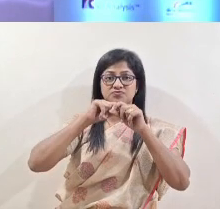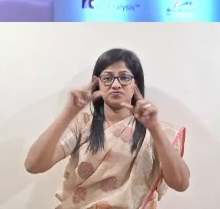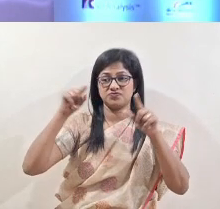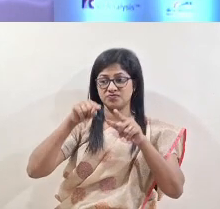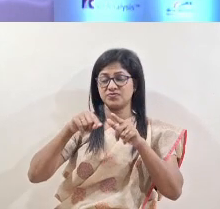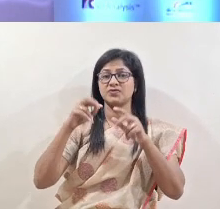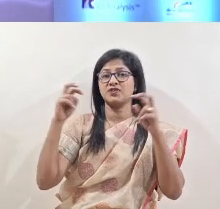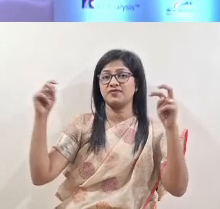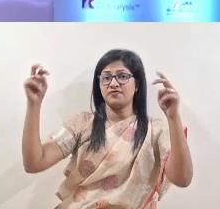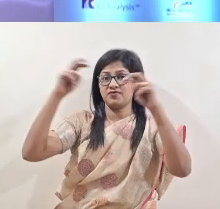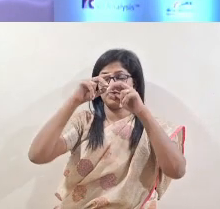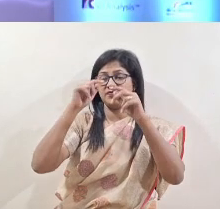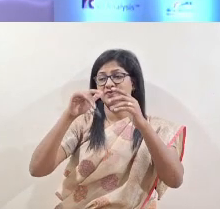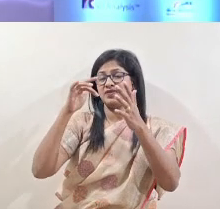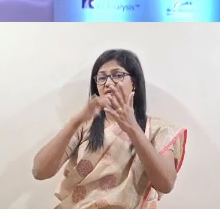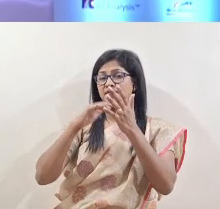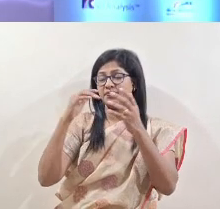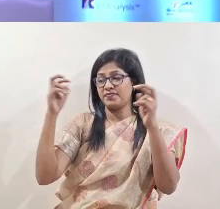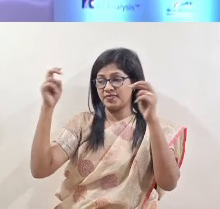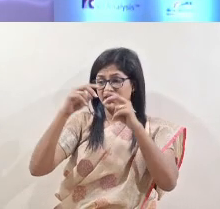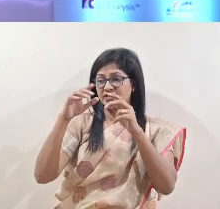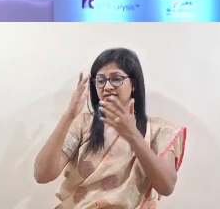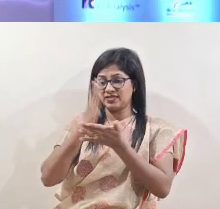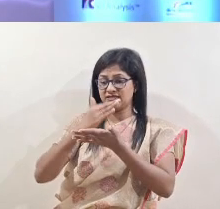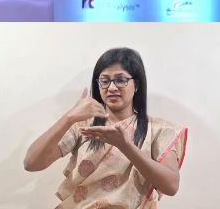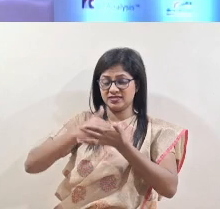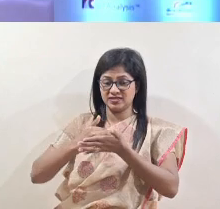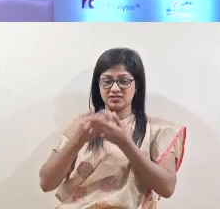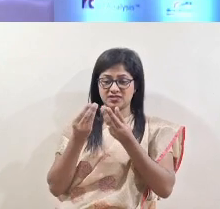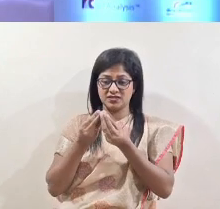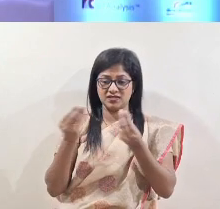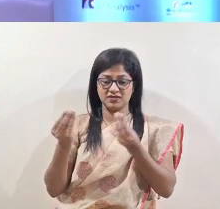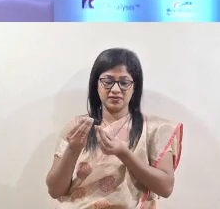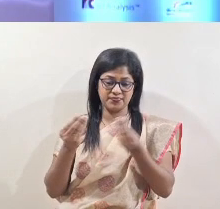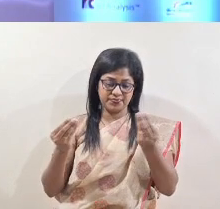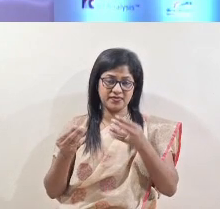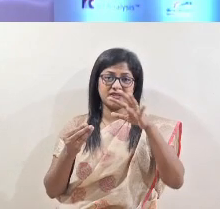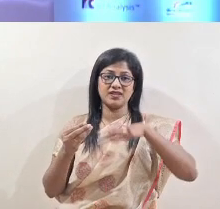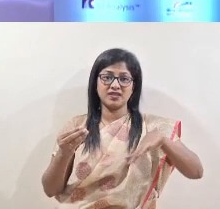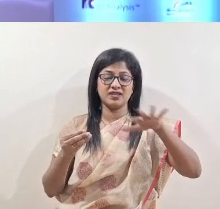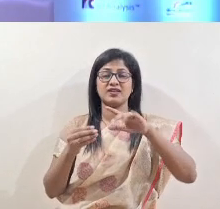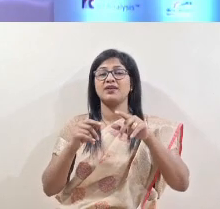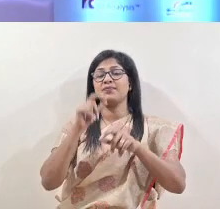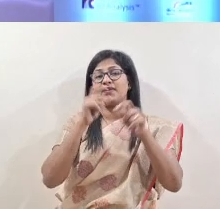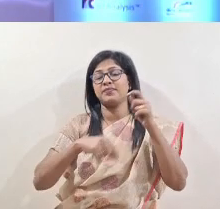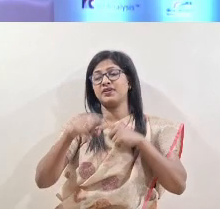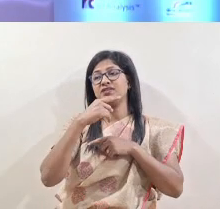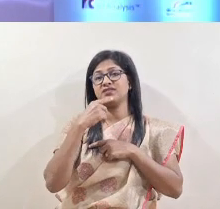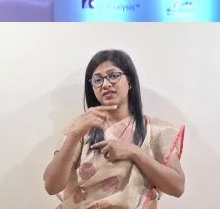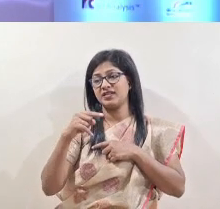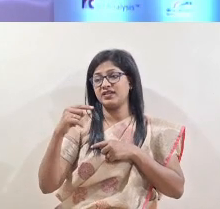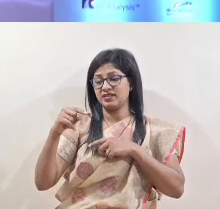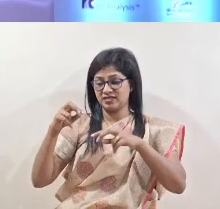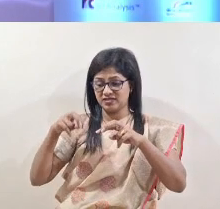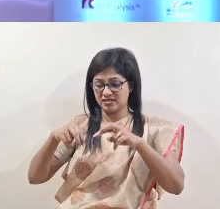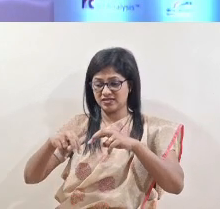is constructed near the intersection, so most of the respondents were using the zebra crossing instead of footover